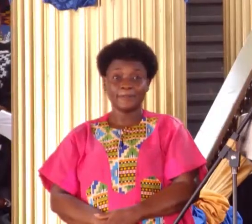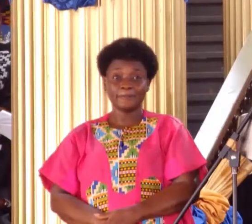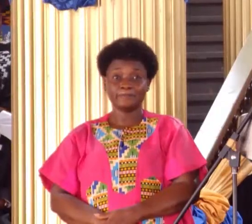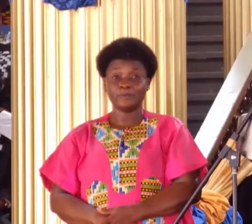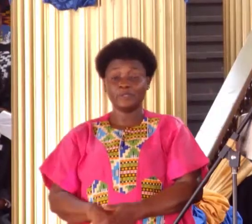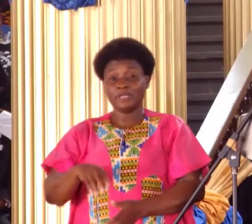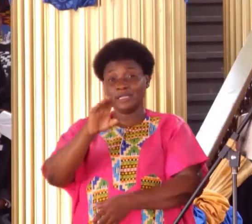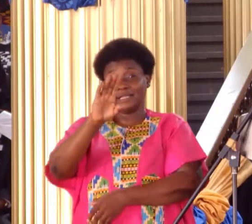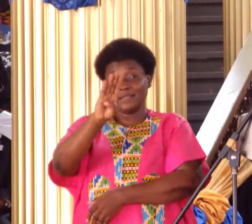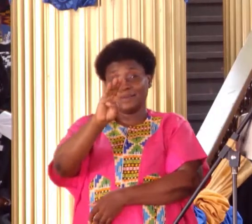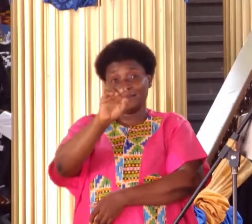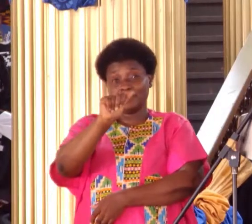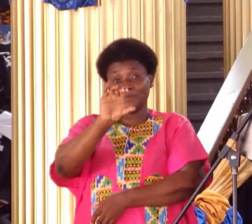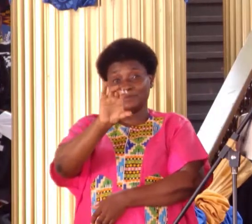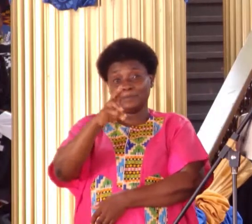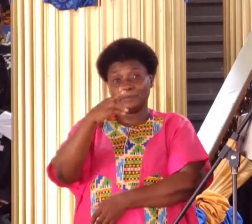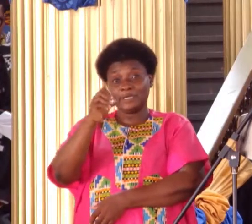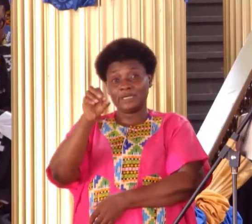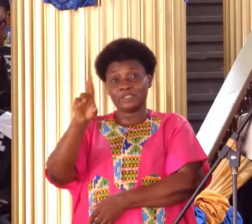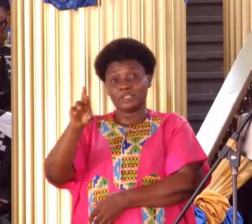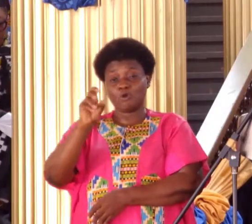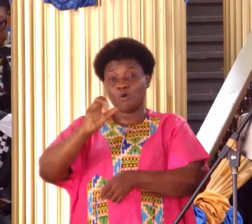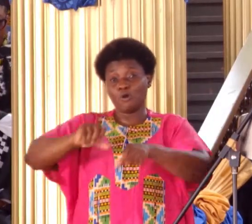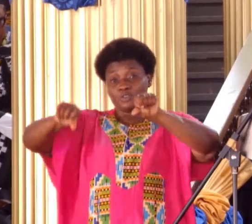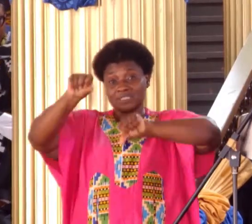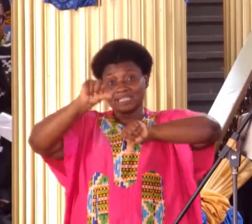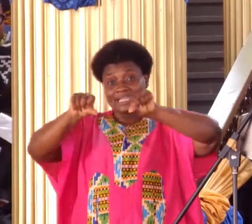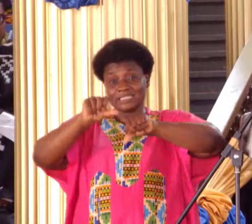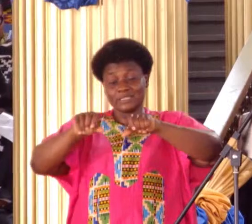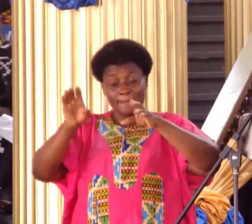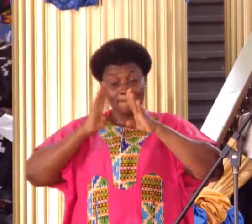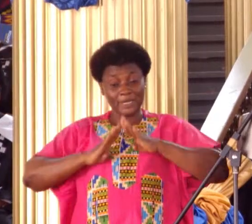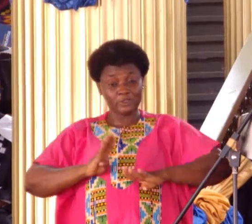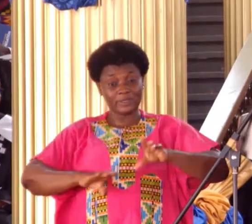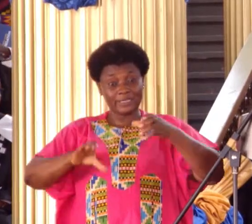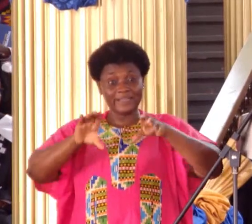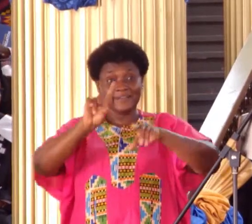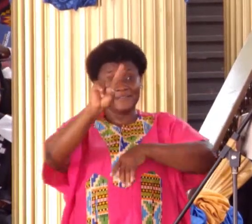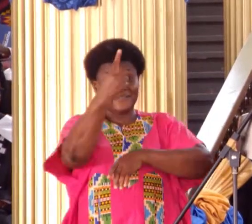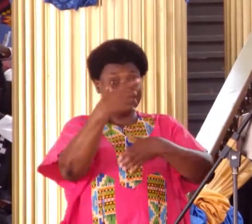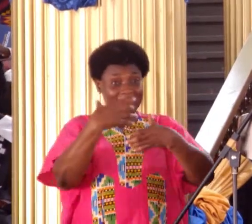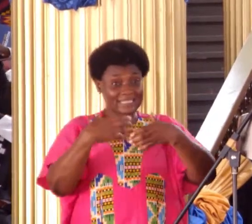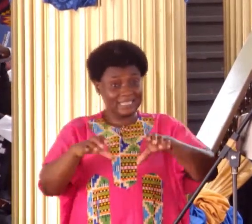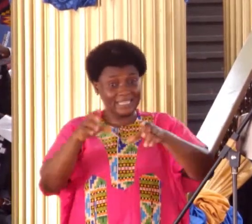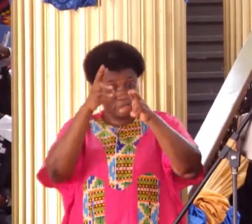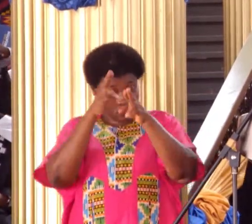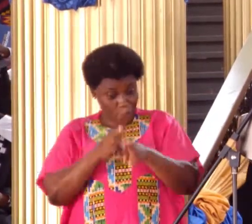Bachelor of Science in Biological Sciences, First Class Honors.